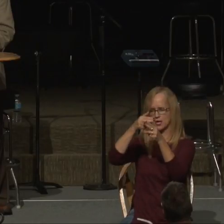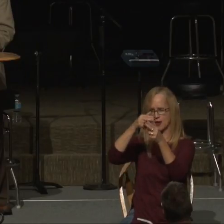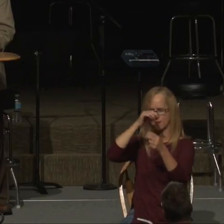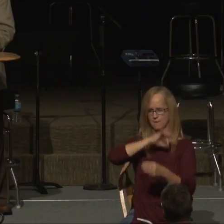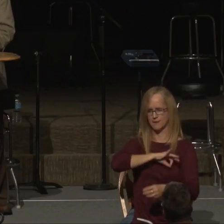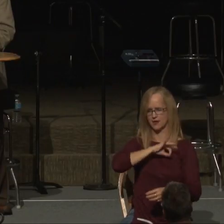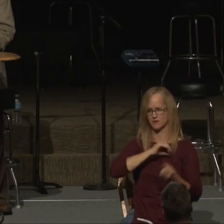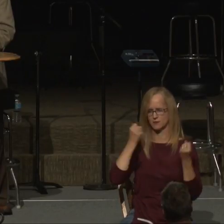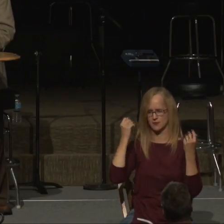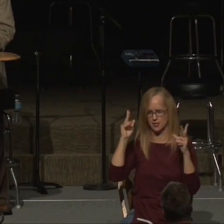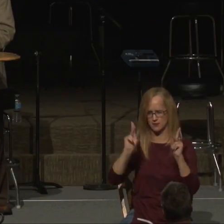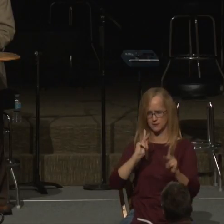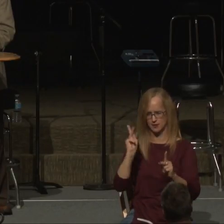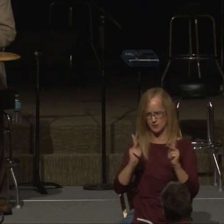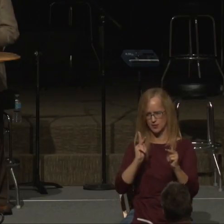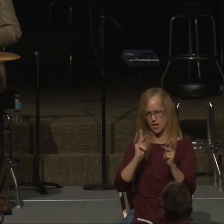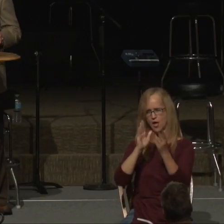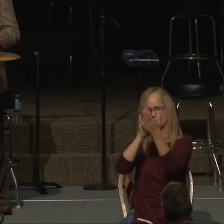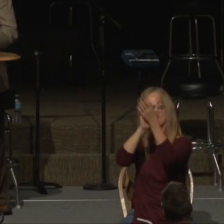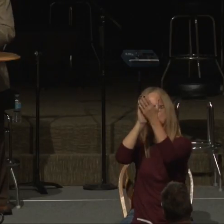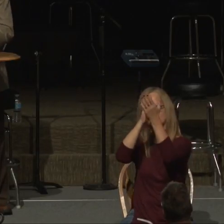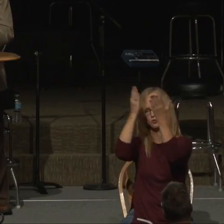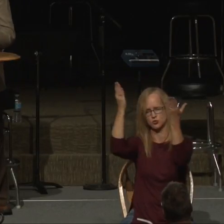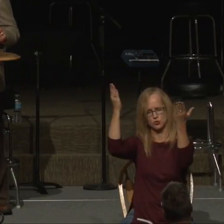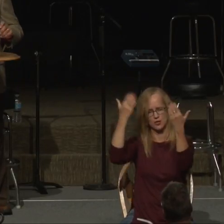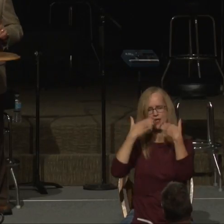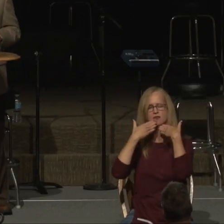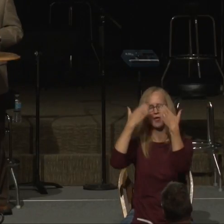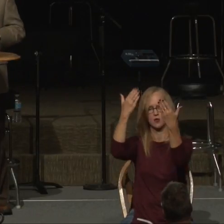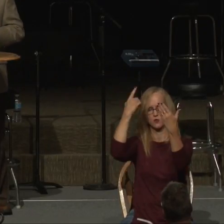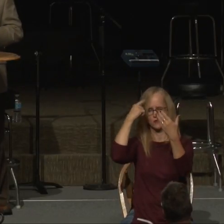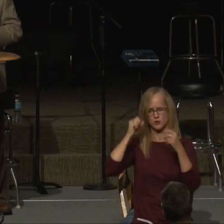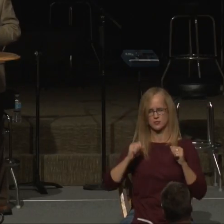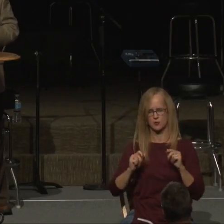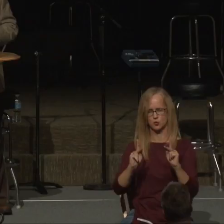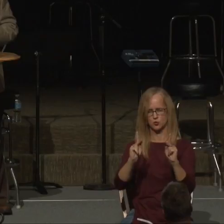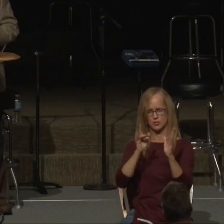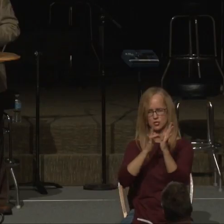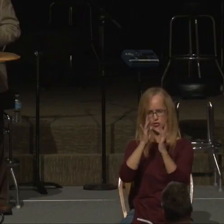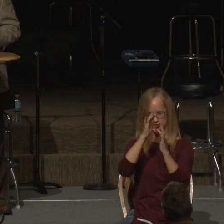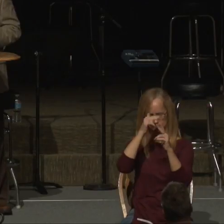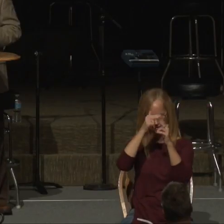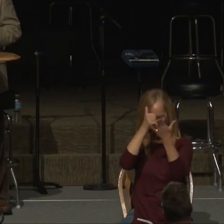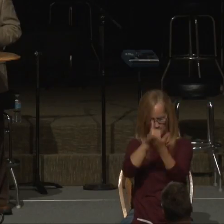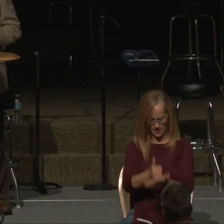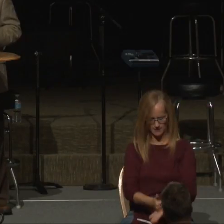people. I praise you and I thank you for this opportunity in Jesus' name. Amen.